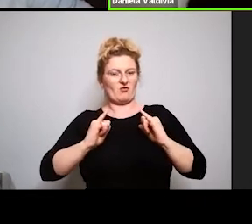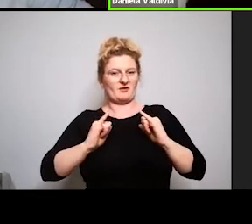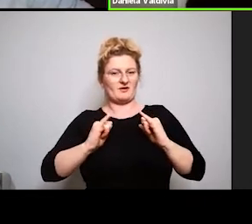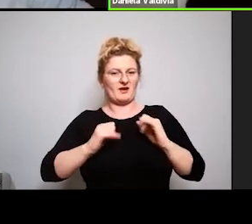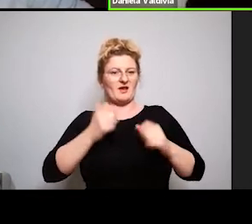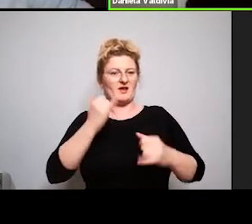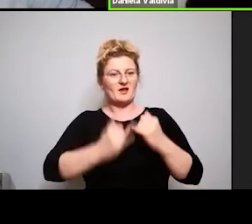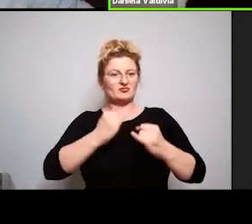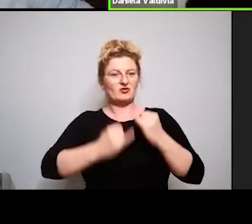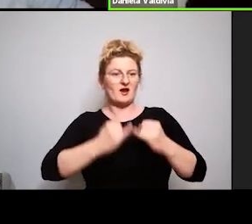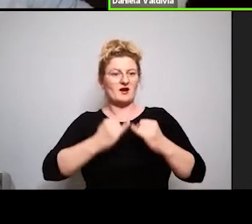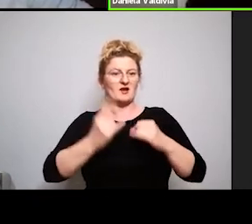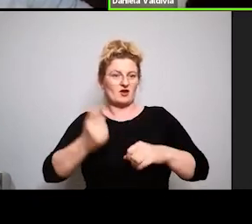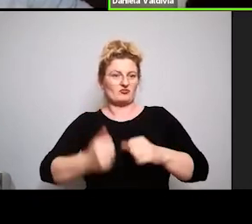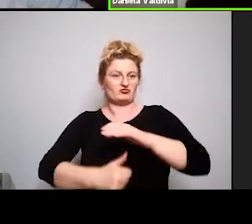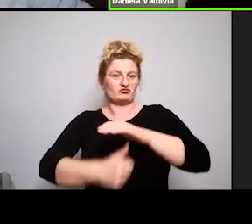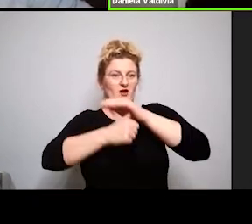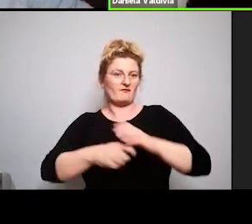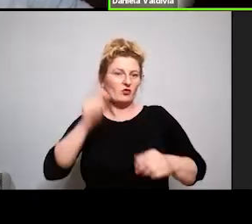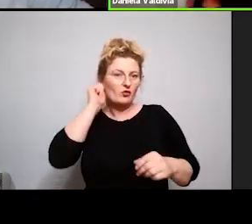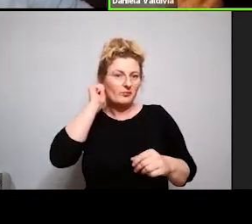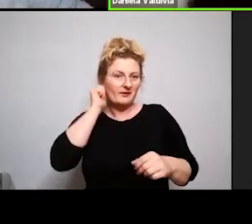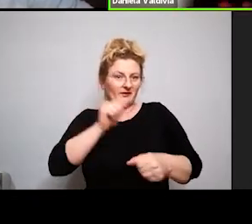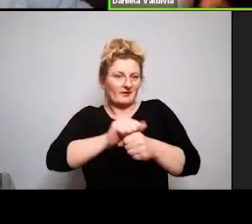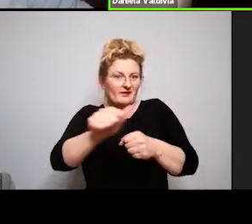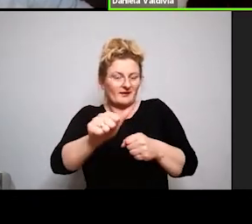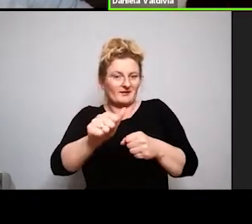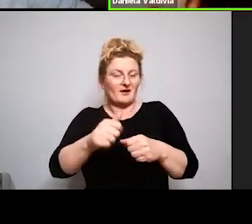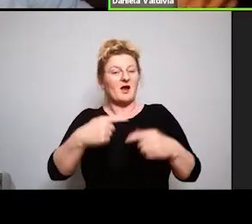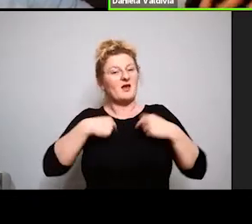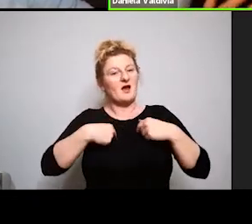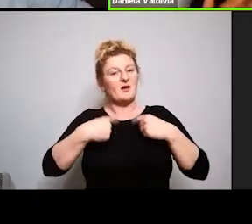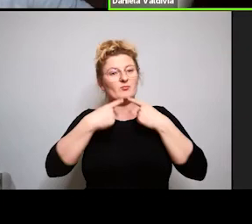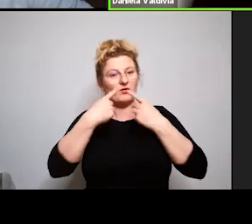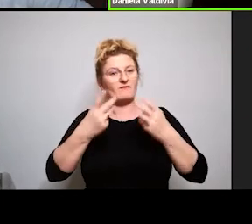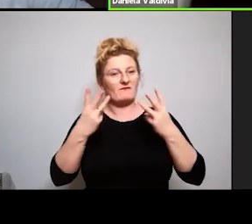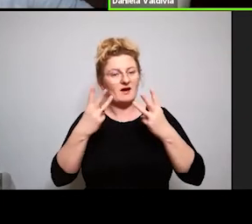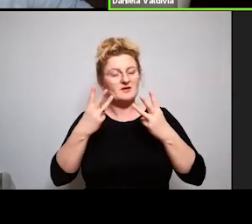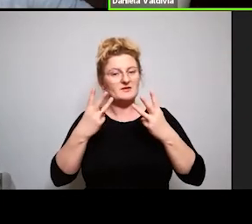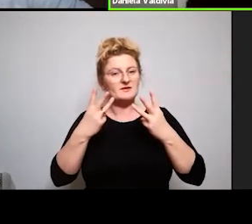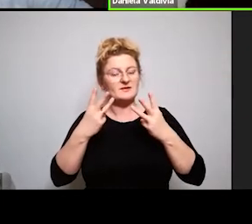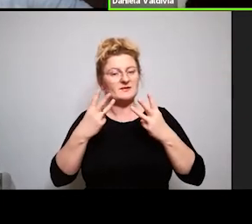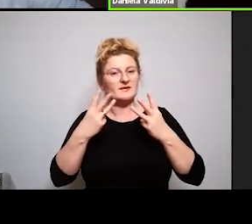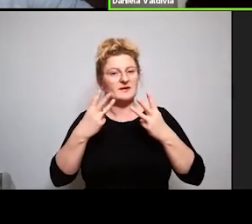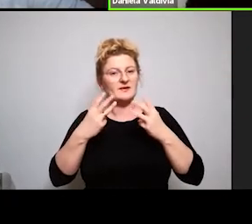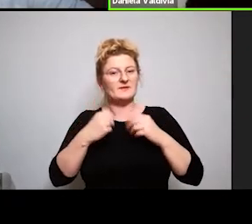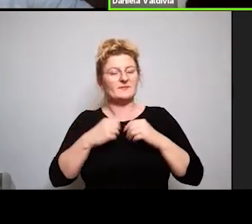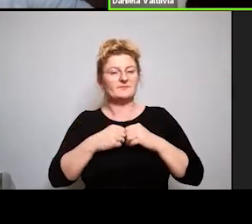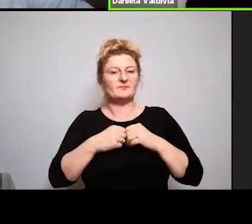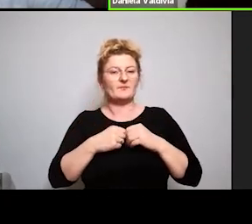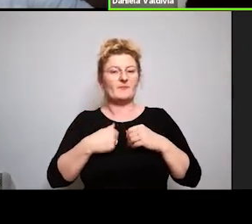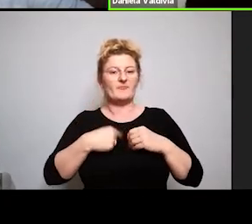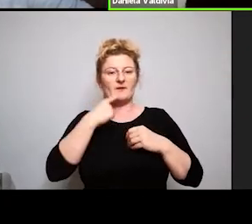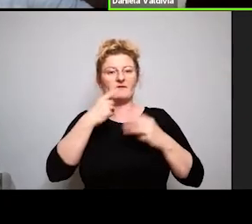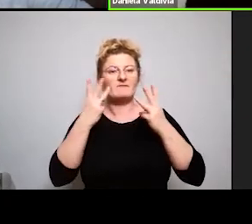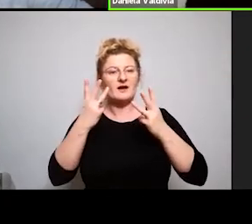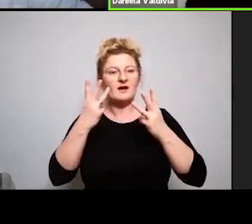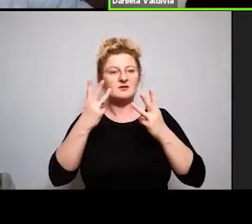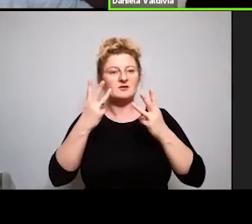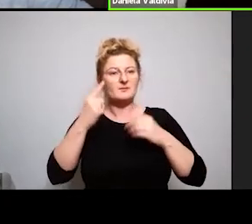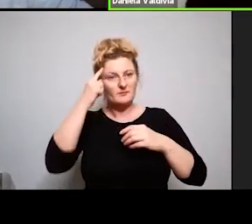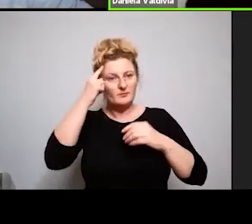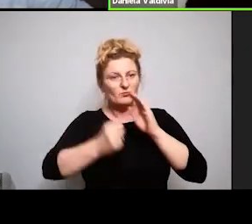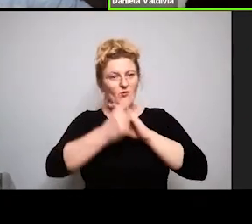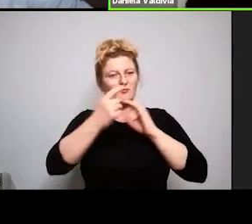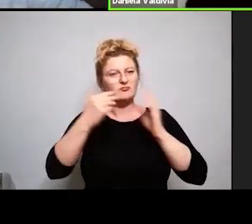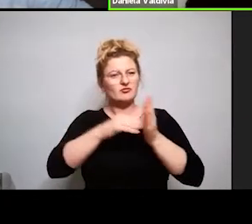really stress the idea of involving men and women equally, proportionally. And on